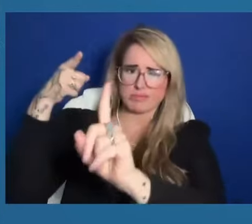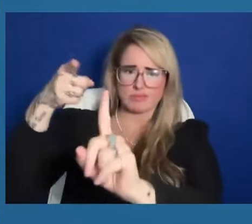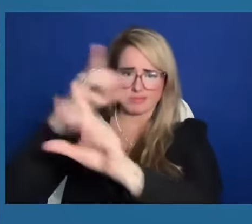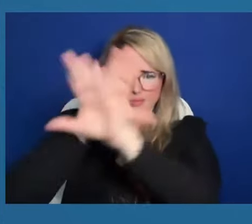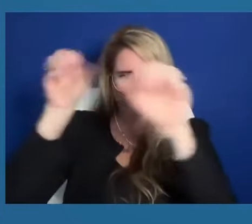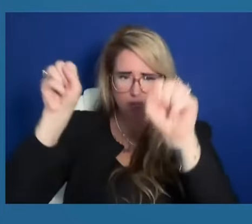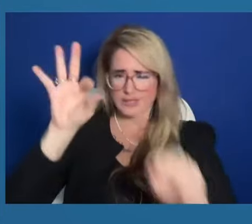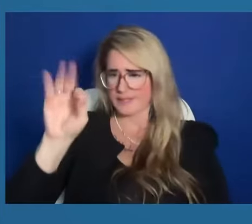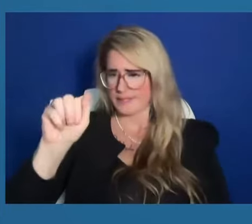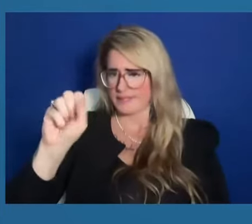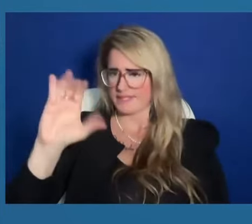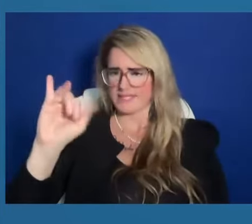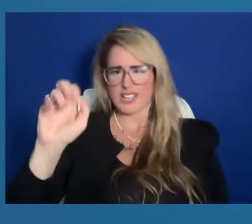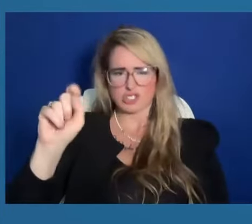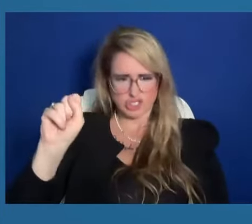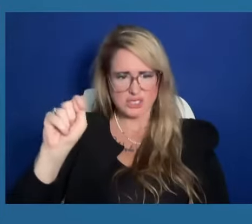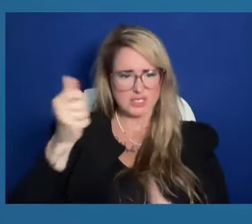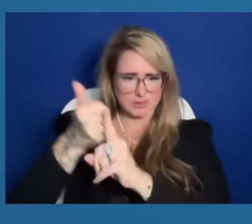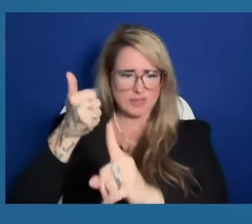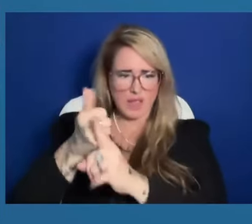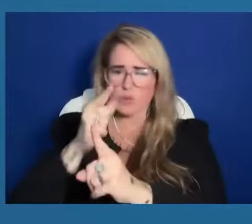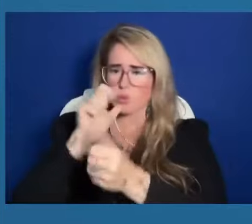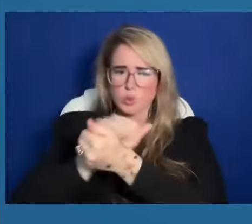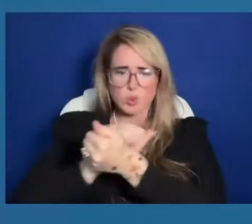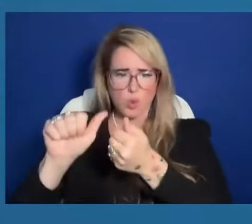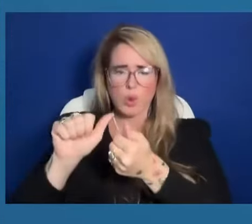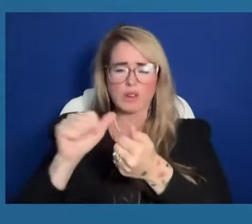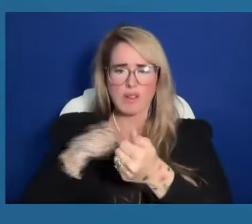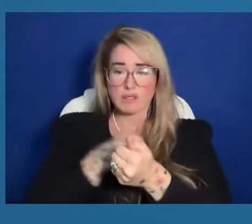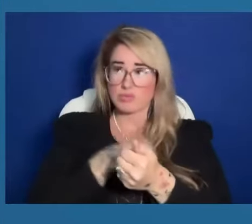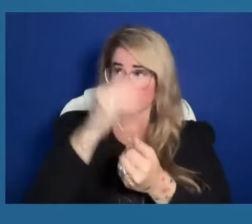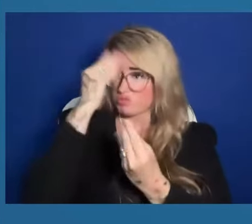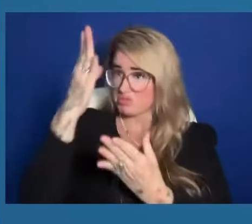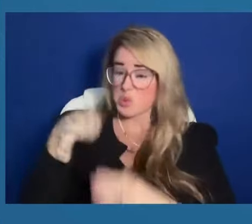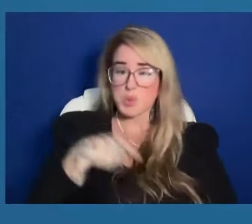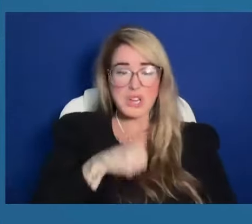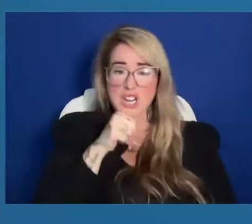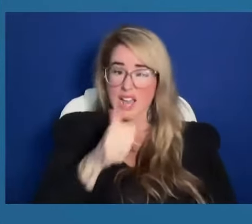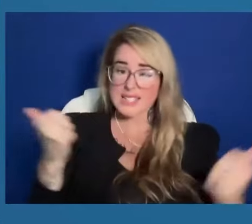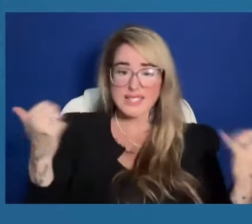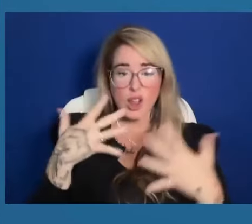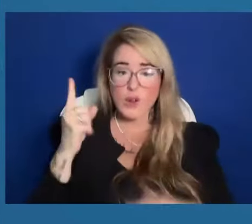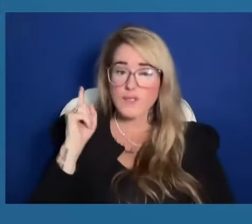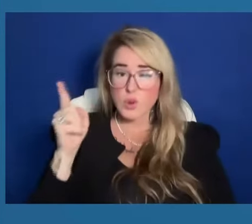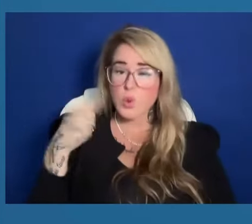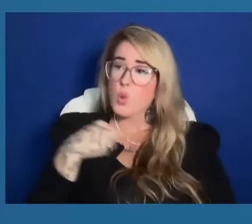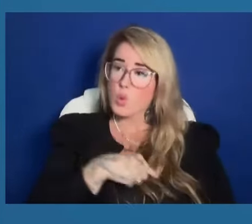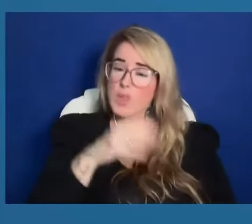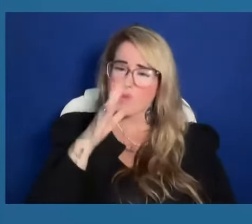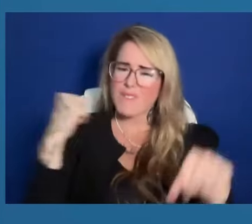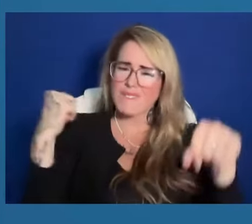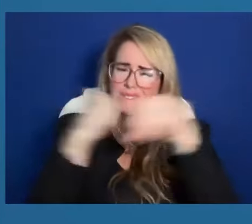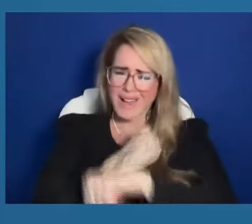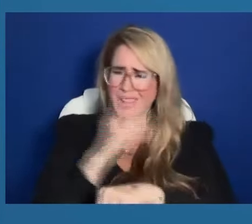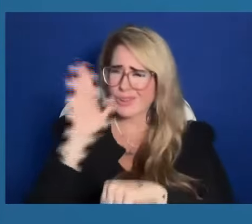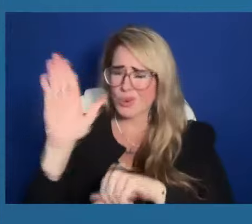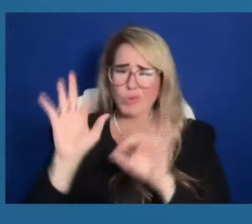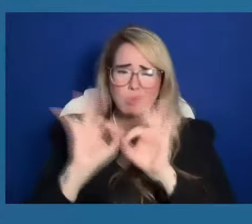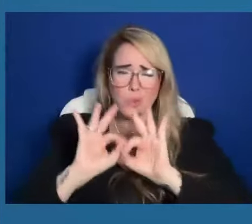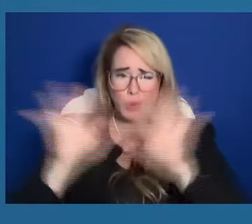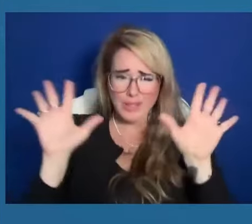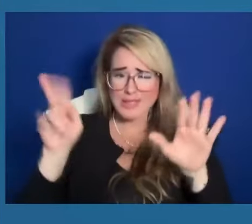of our country. We're not scared of you, and we will fight your baseless, politically